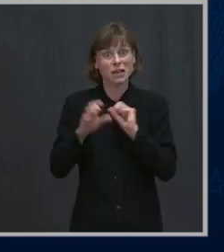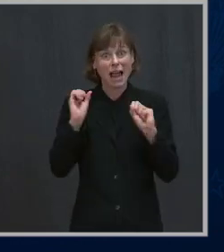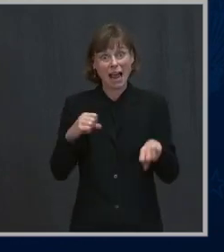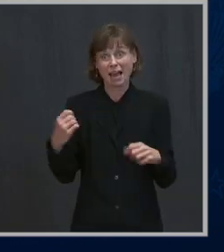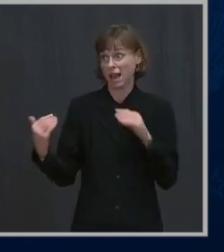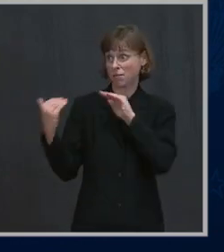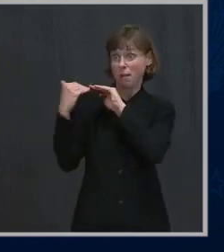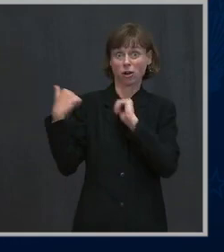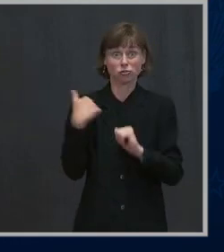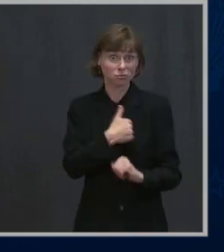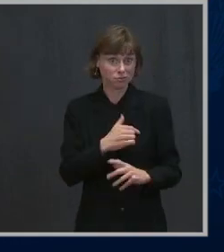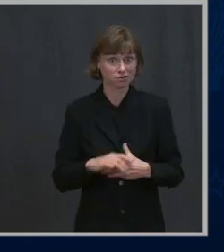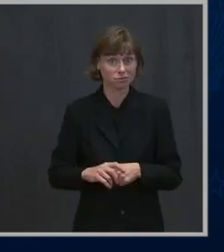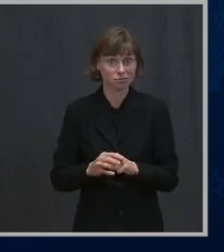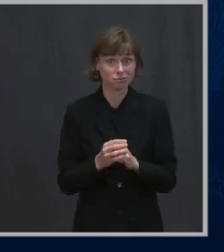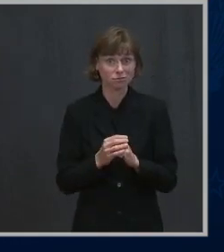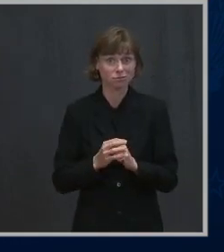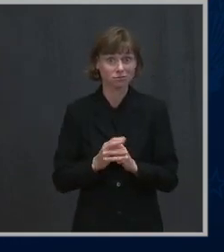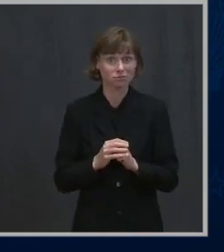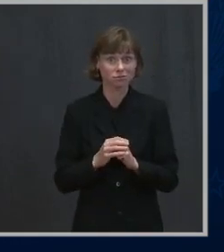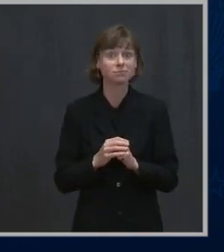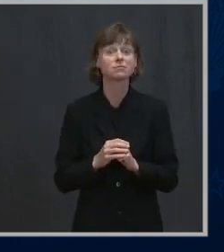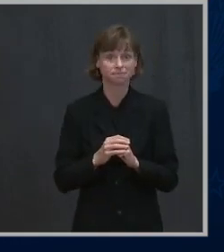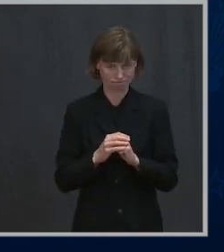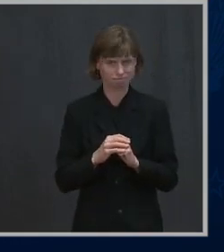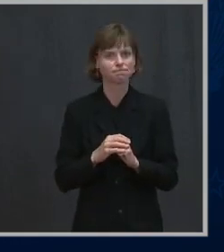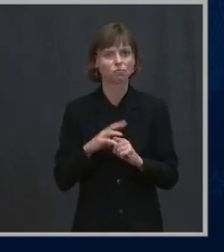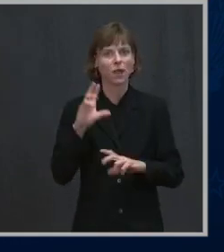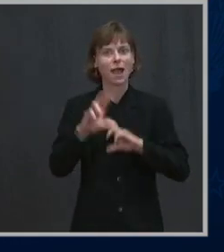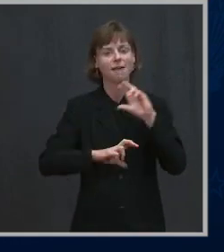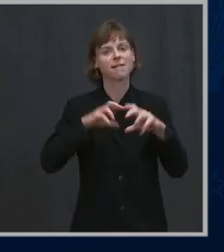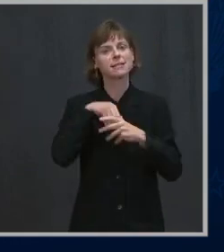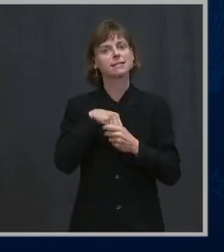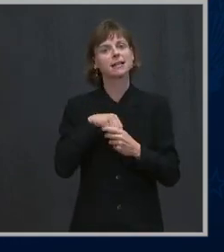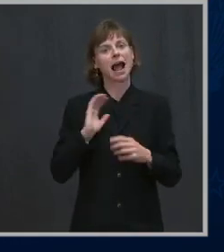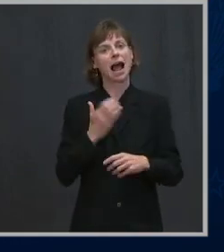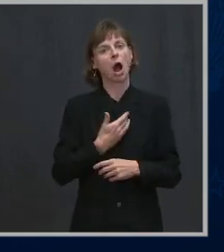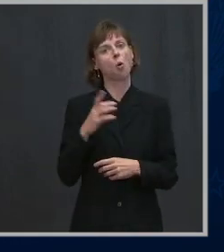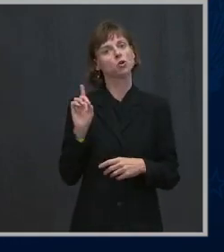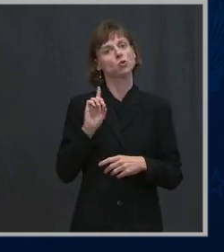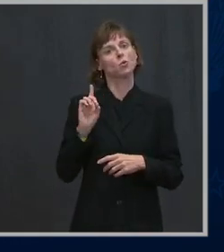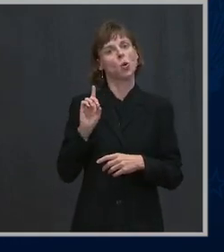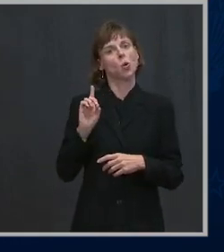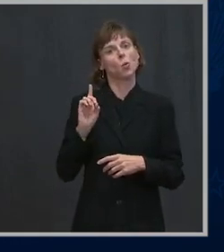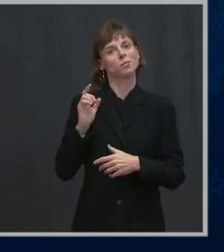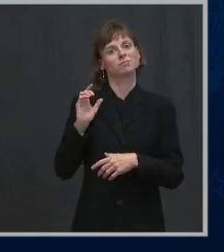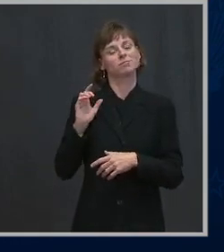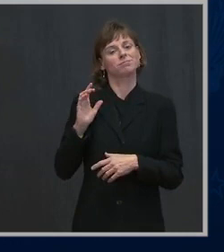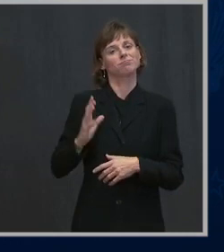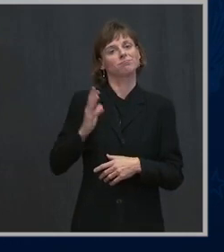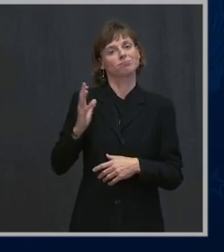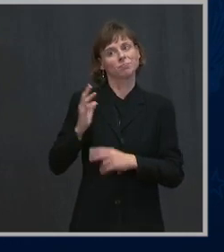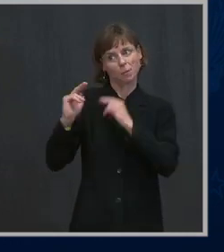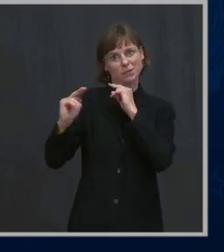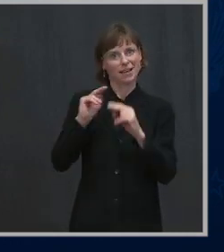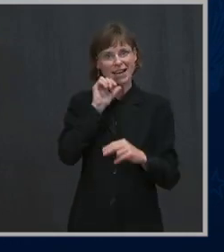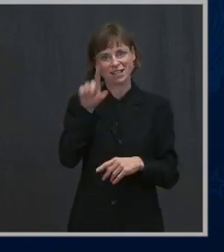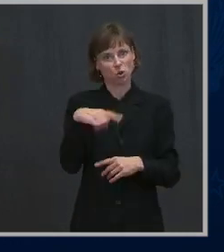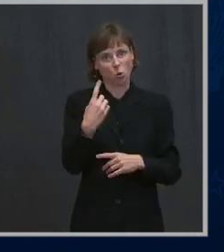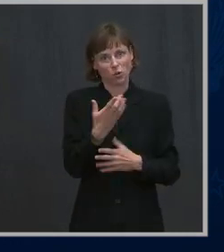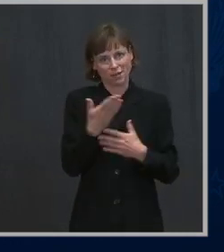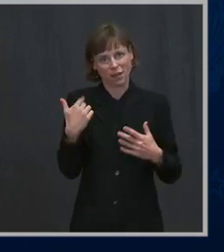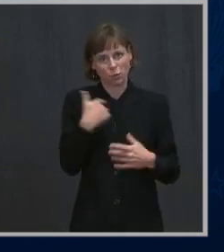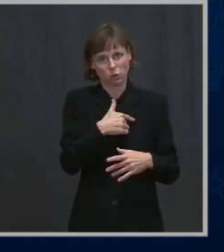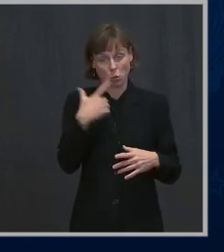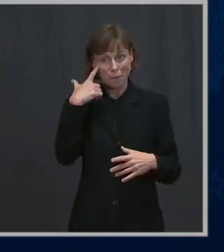us investing in our diplomacy isn't something we do just because it's the right thing to do for the